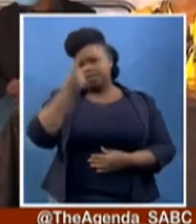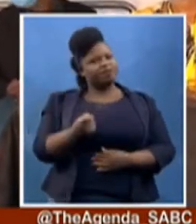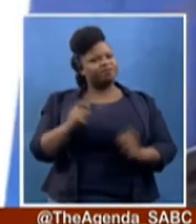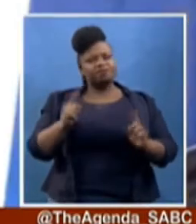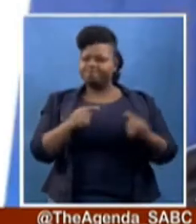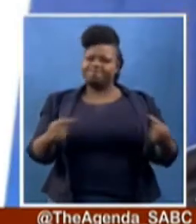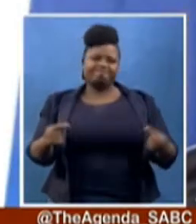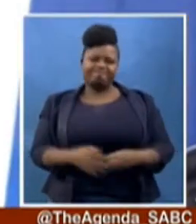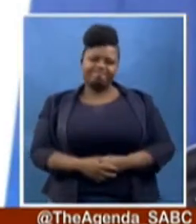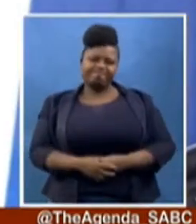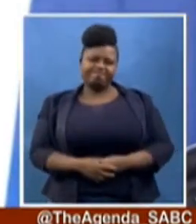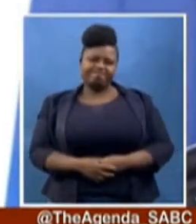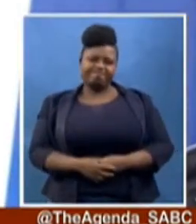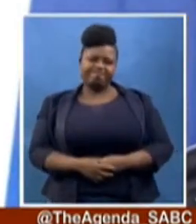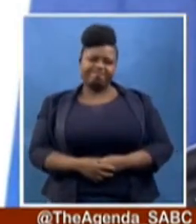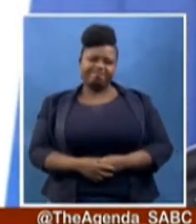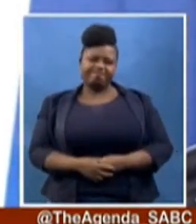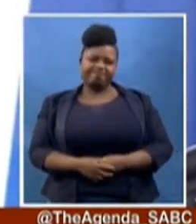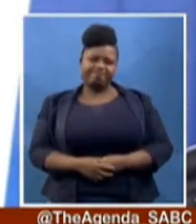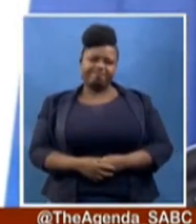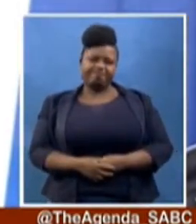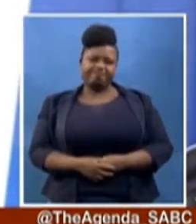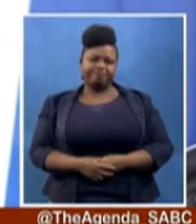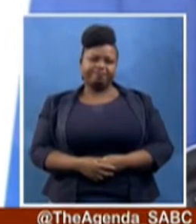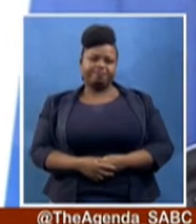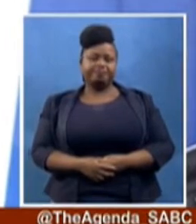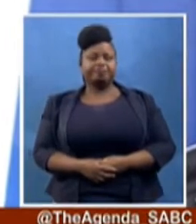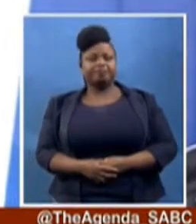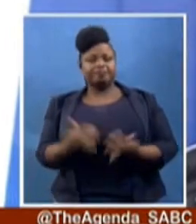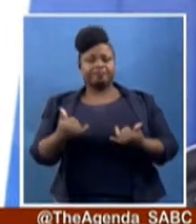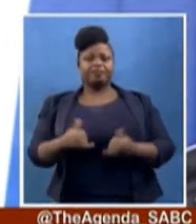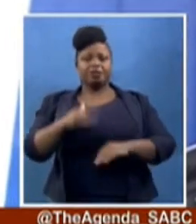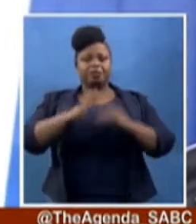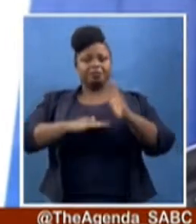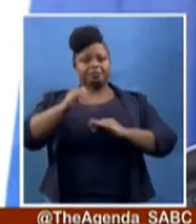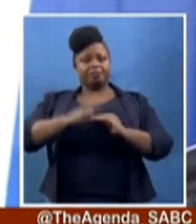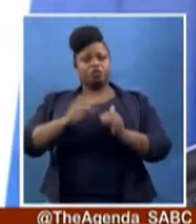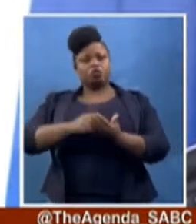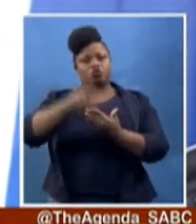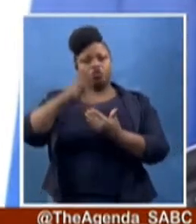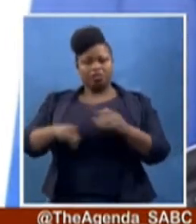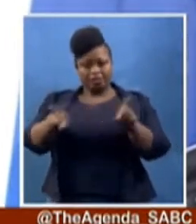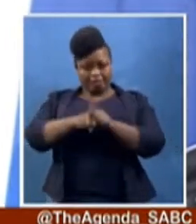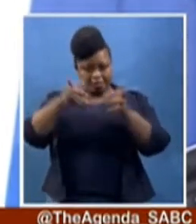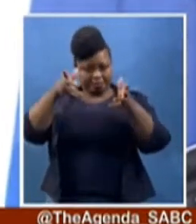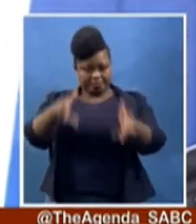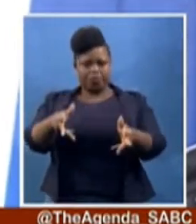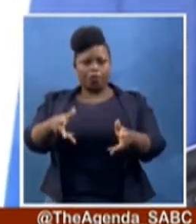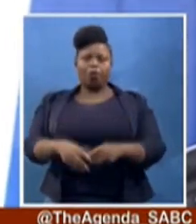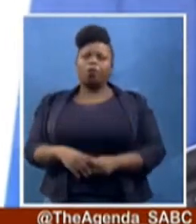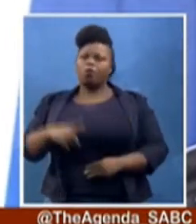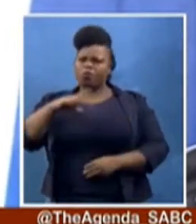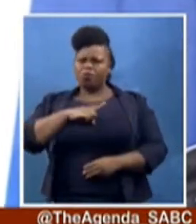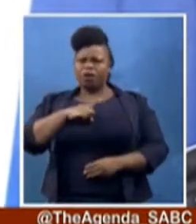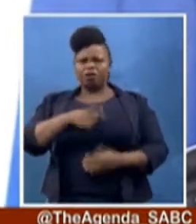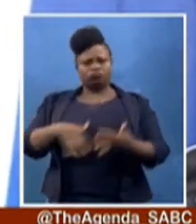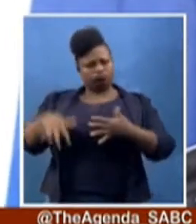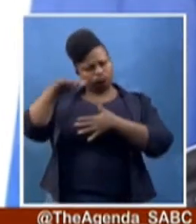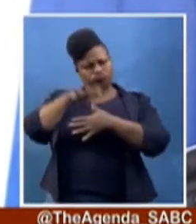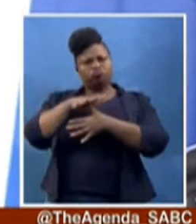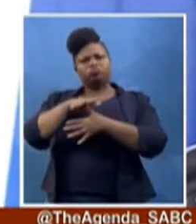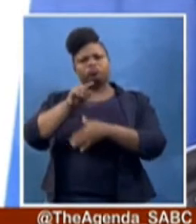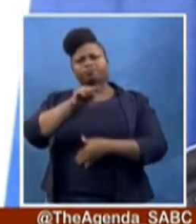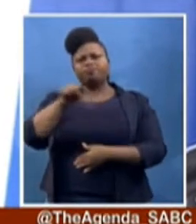It is infrastructure projects such as this one puts in front line of our economic recovery